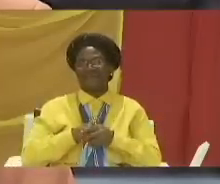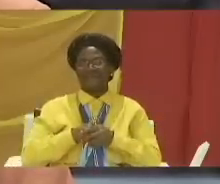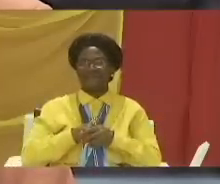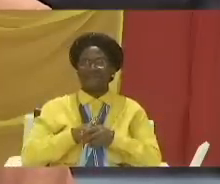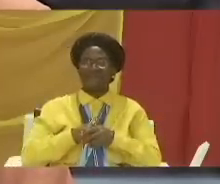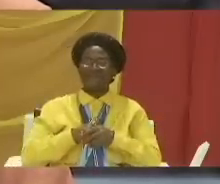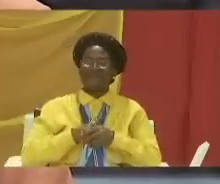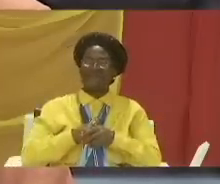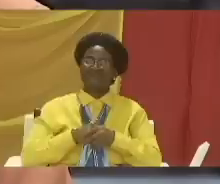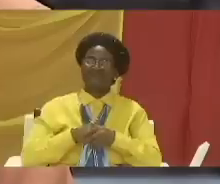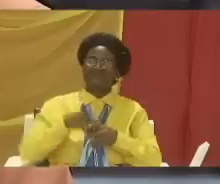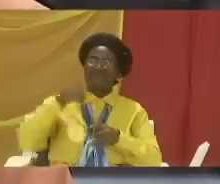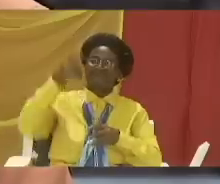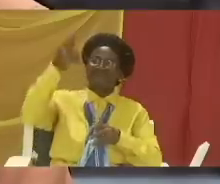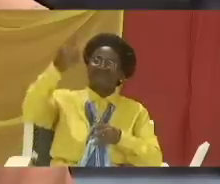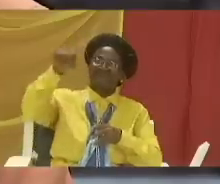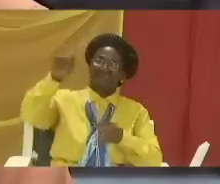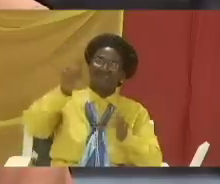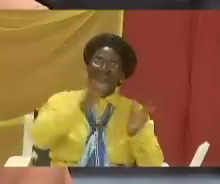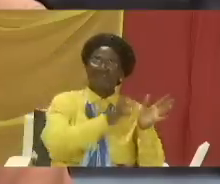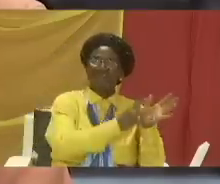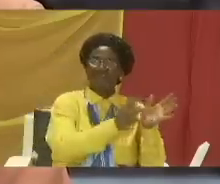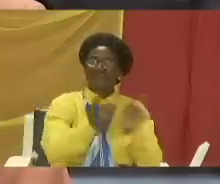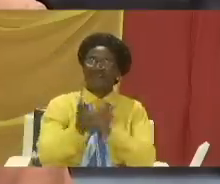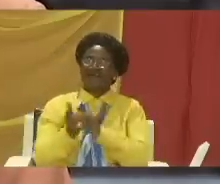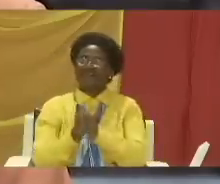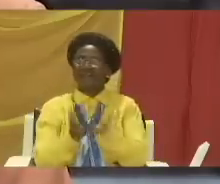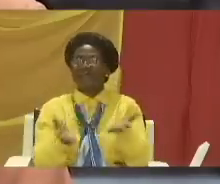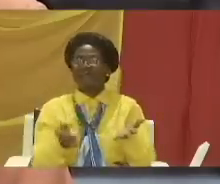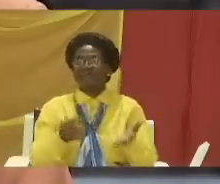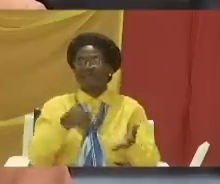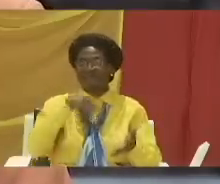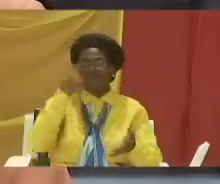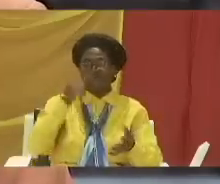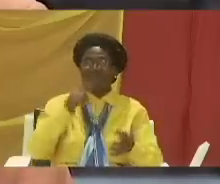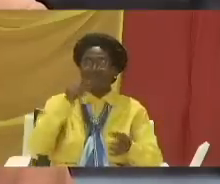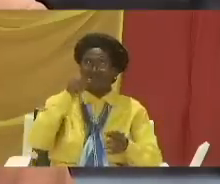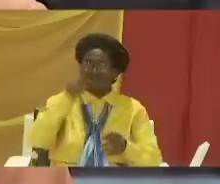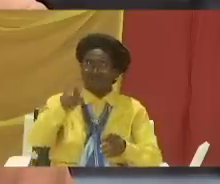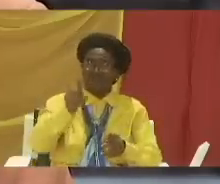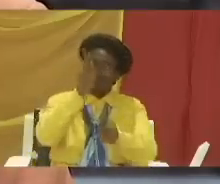The Bible said, you keep his covenant,